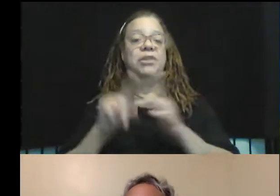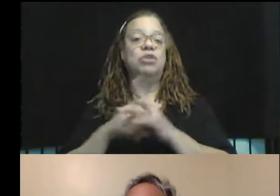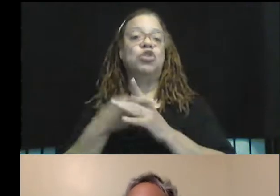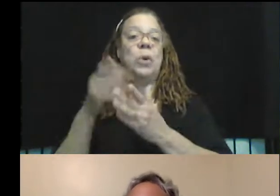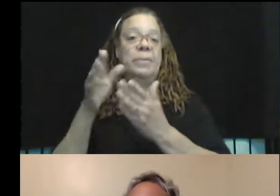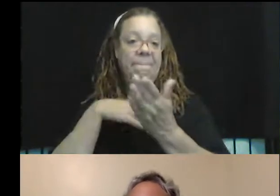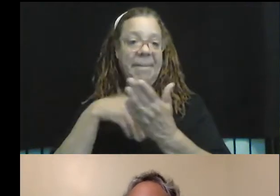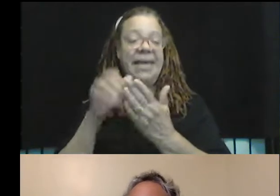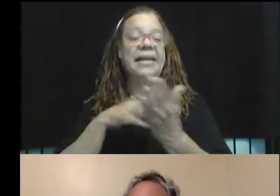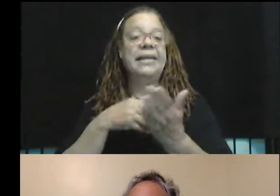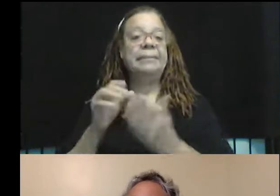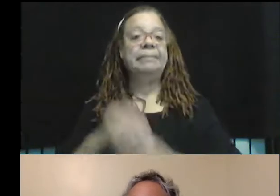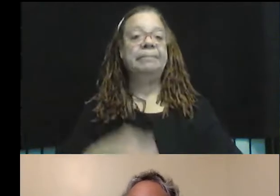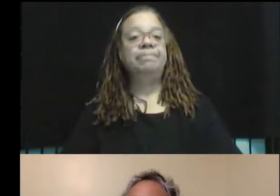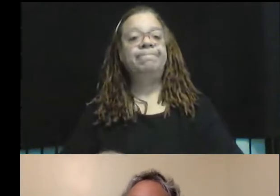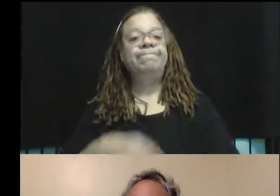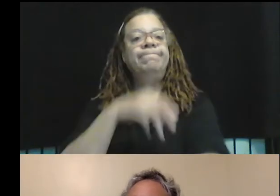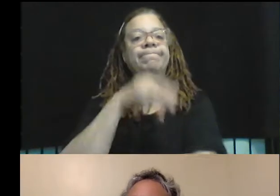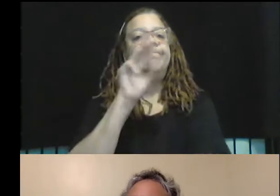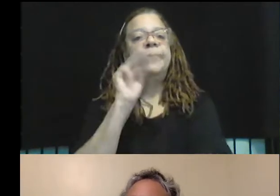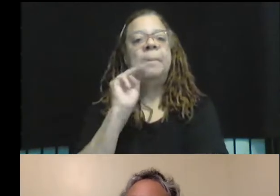forward? um,